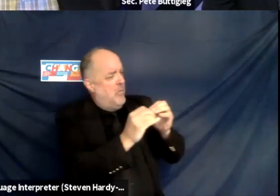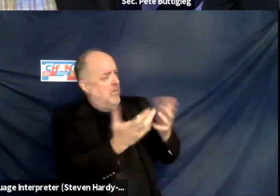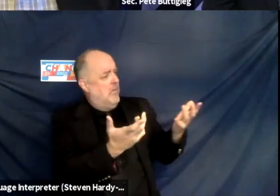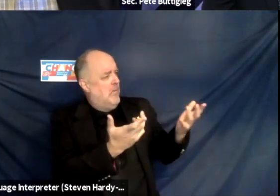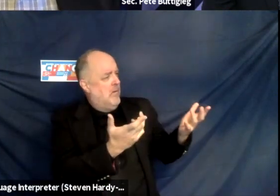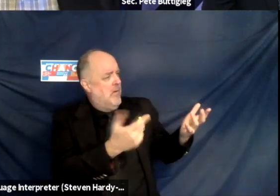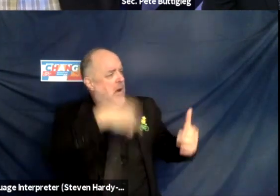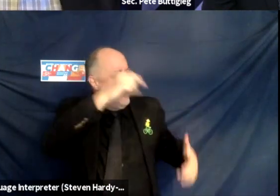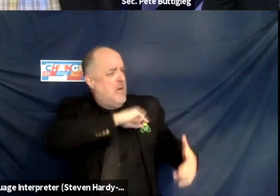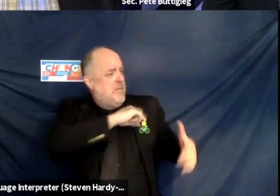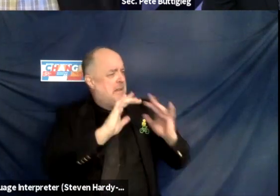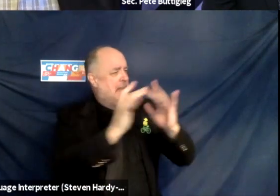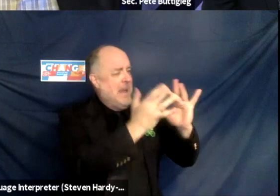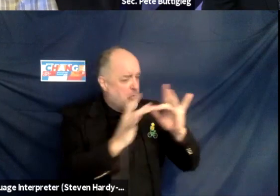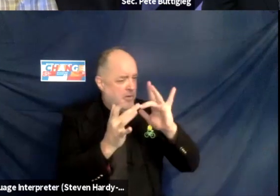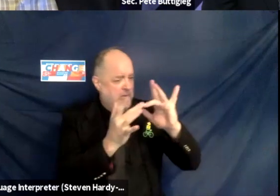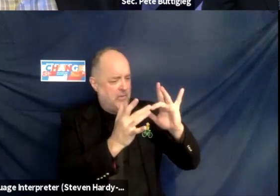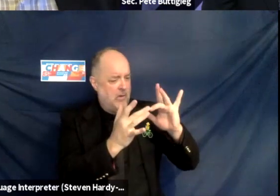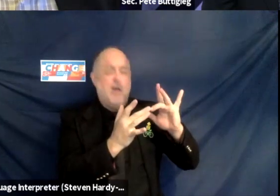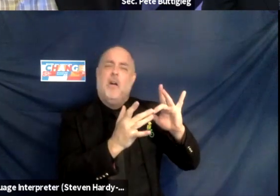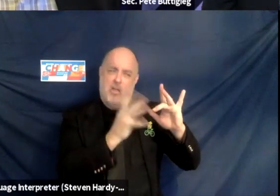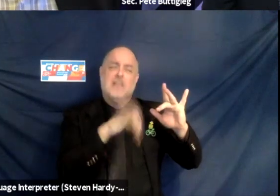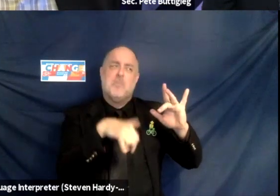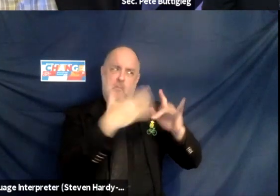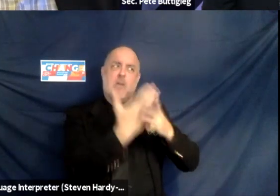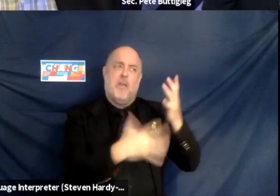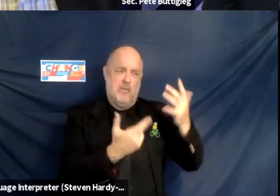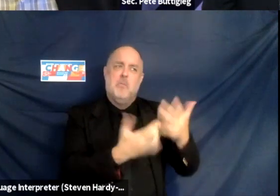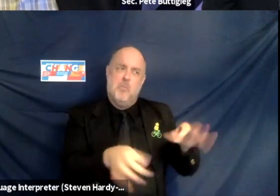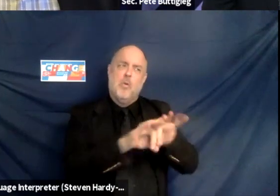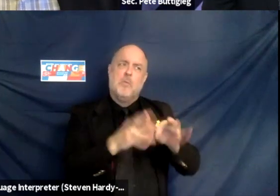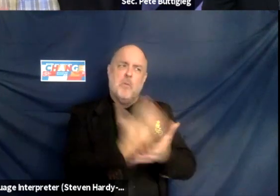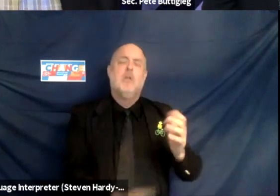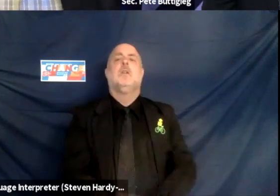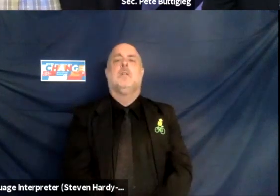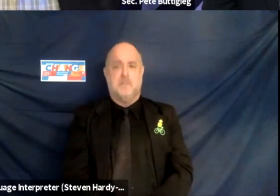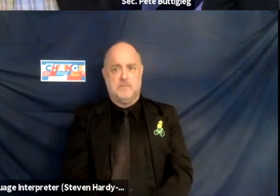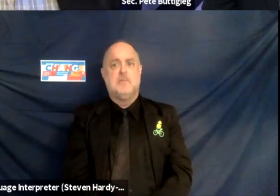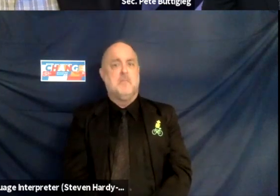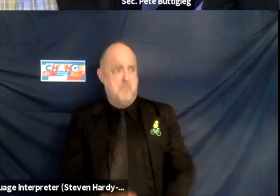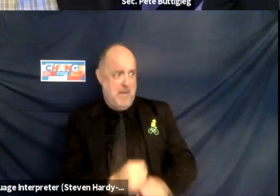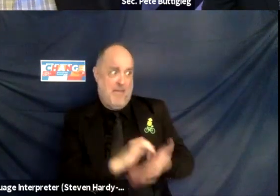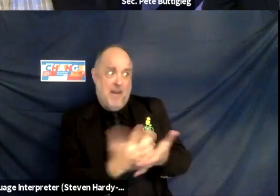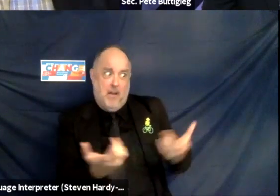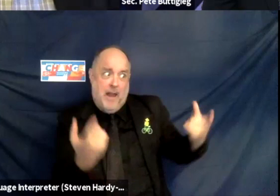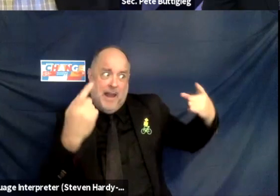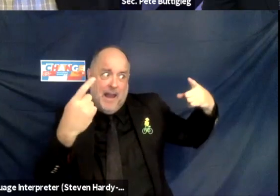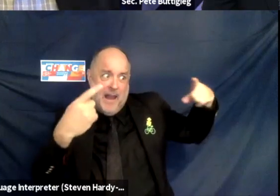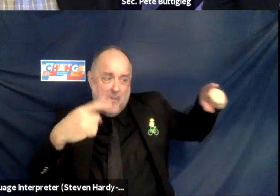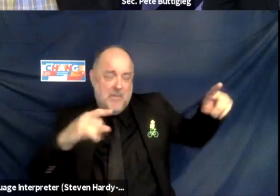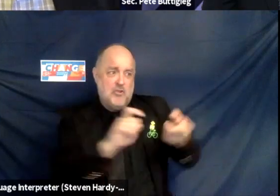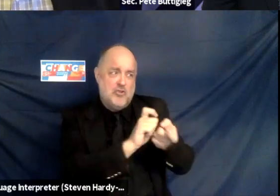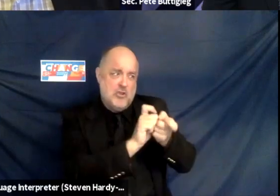networks, projects first, but networks is a big part of making that mode shift